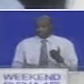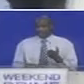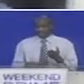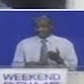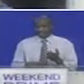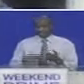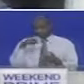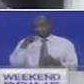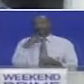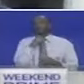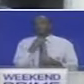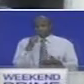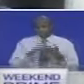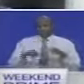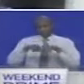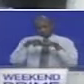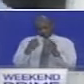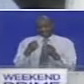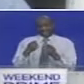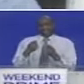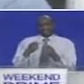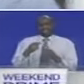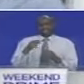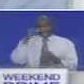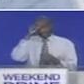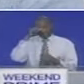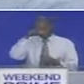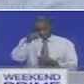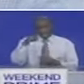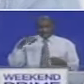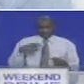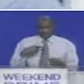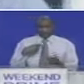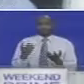ati wanataka kuvunja serikali ya Marsabit ambayo ni ya CORD.